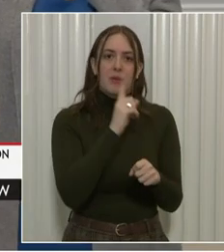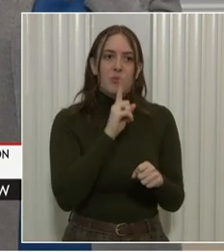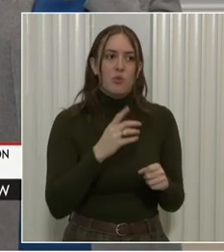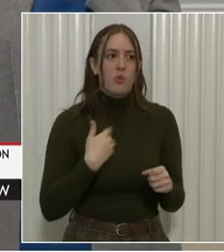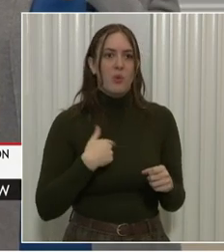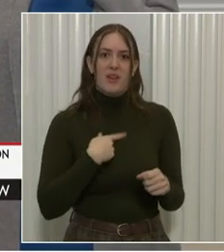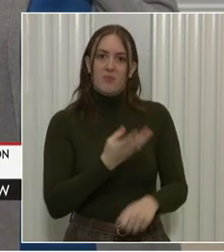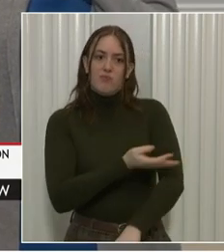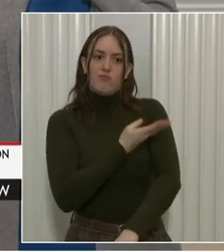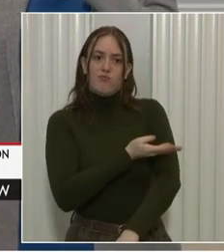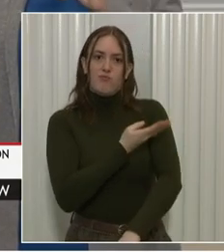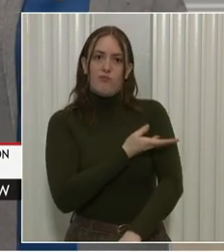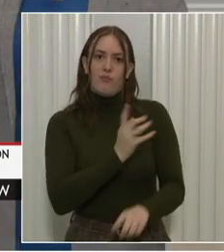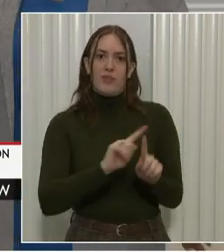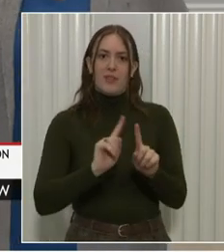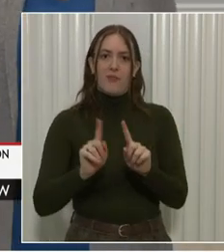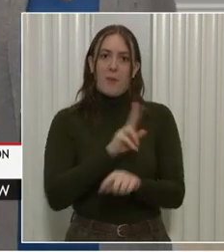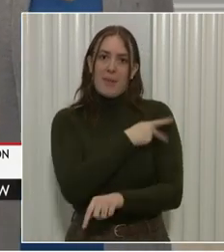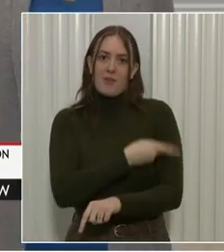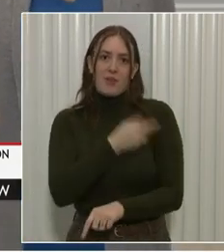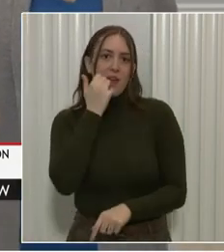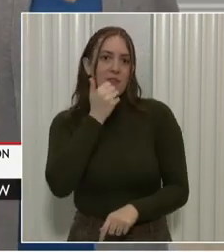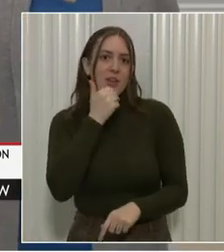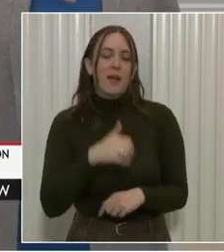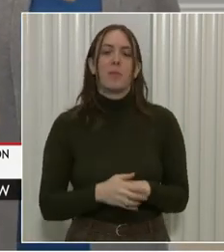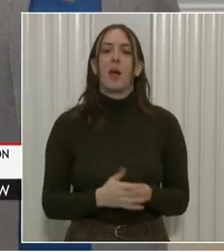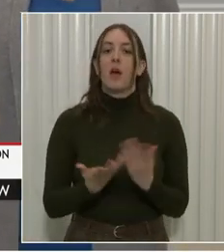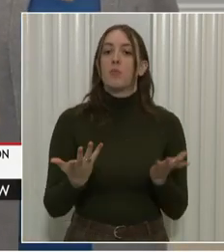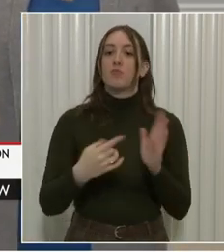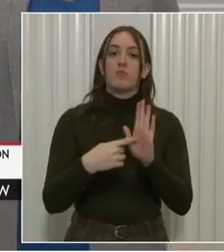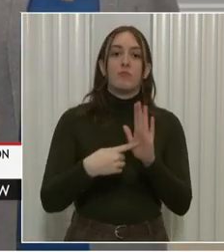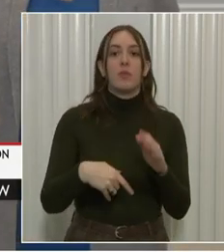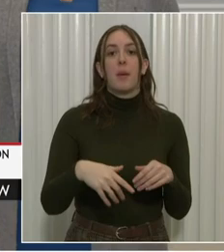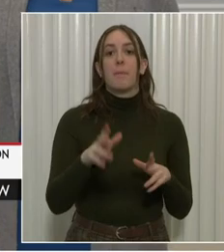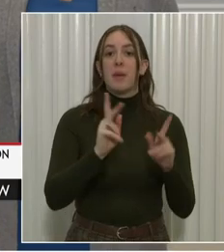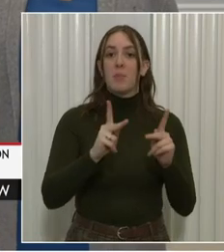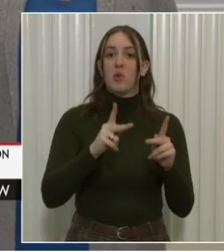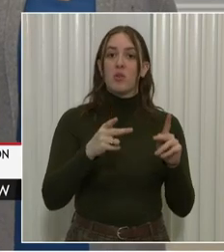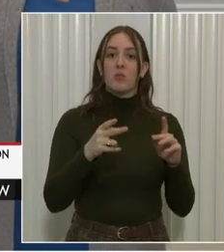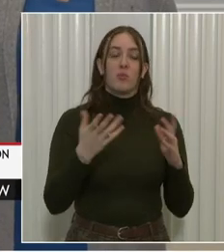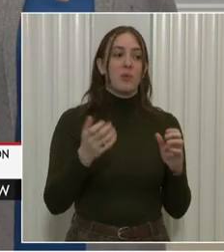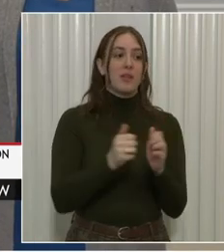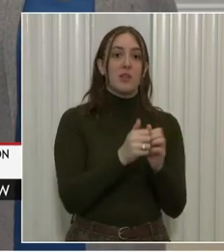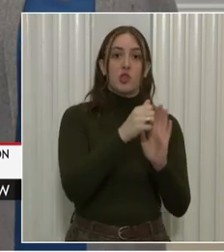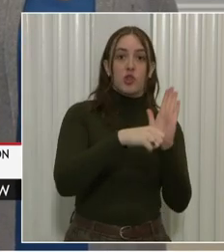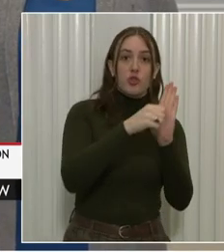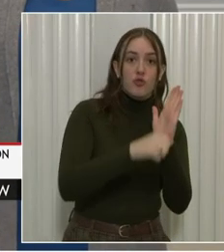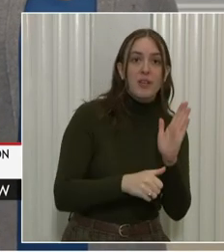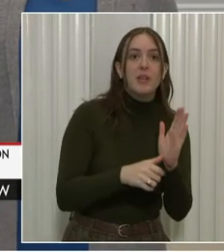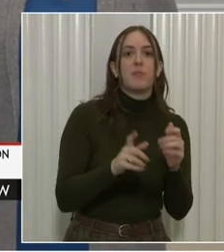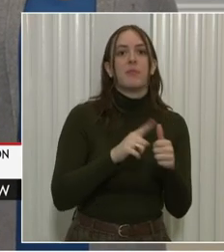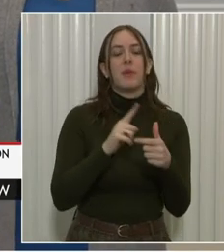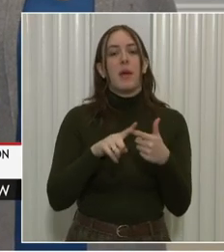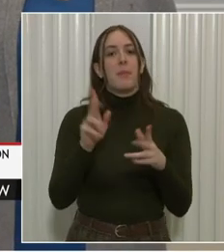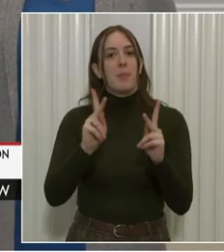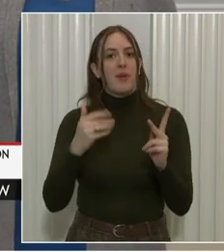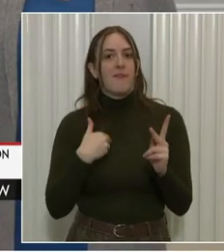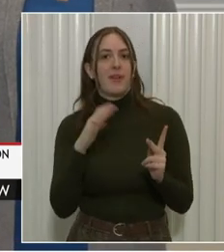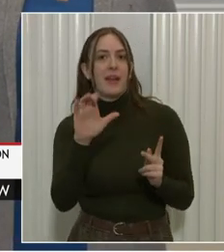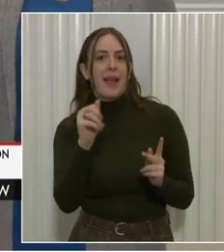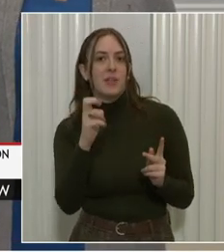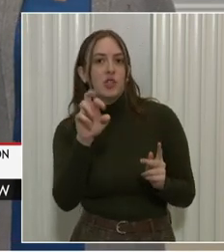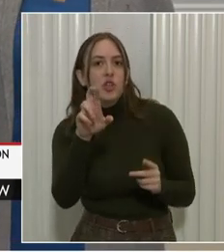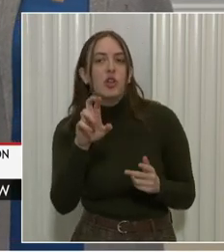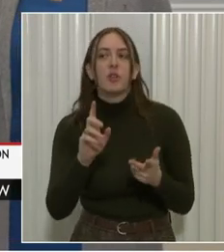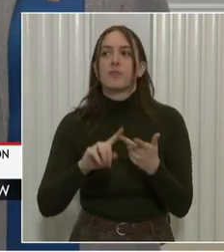day. This includes people who are having surgeries, people who are undergoing treatments for cancer, and people with medical conditions like